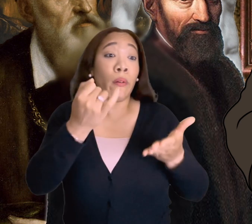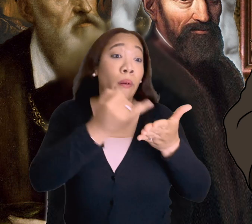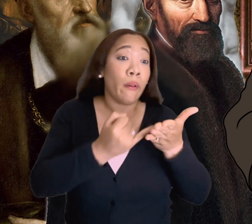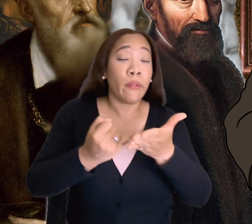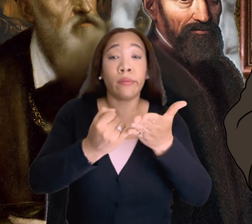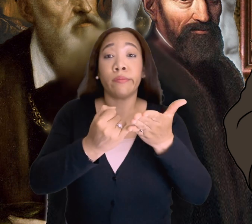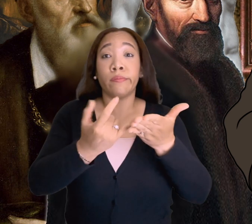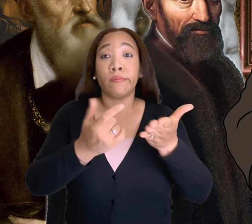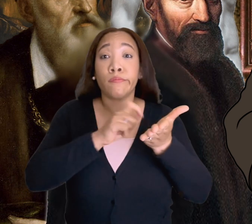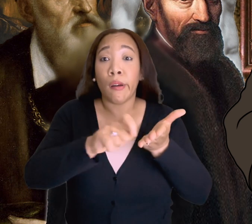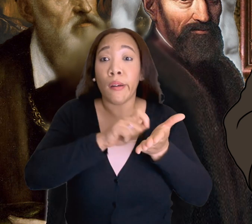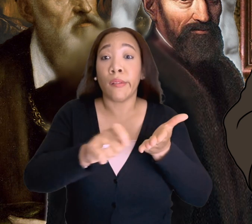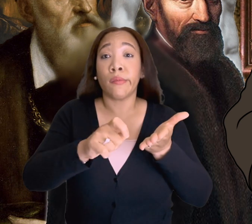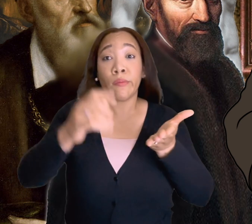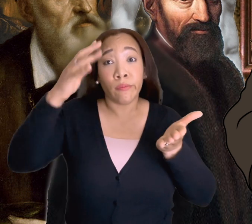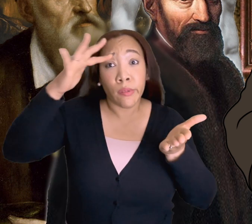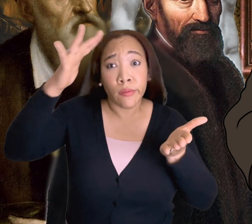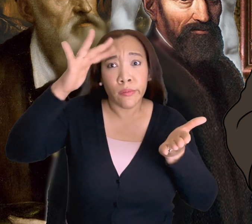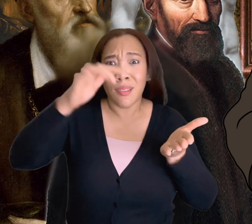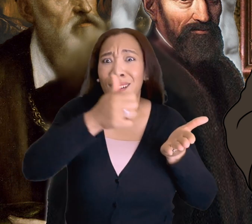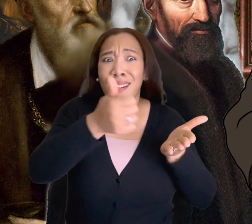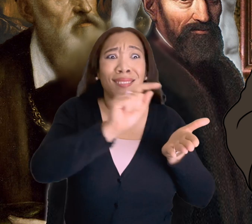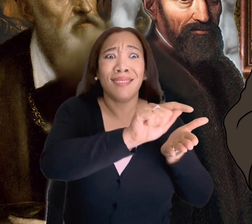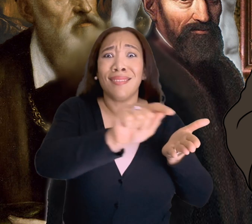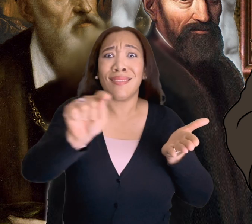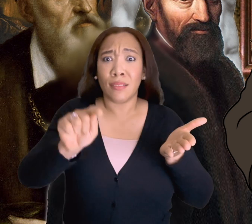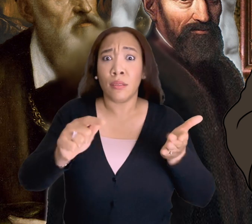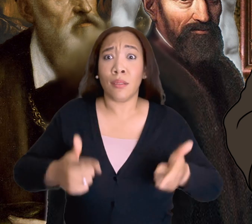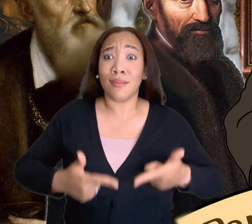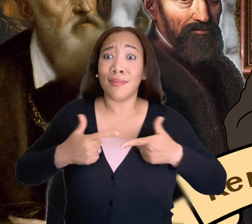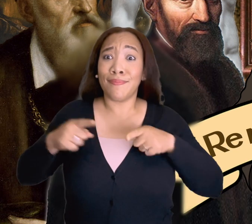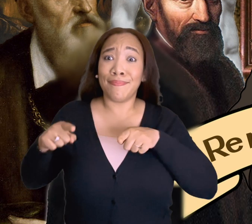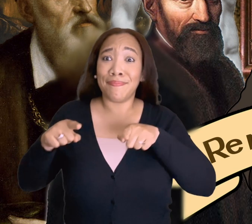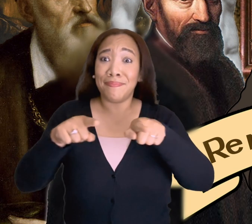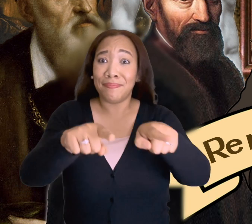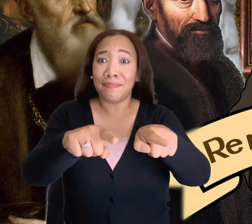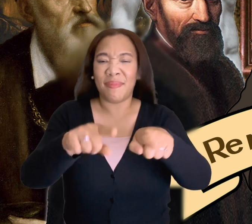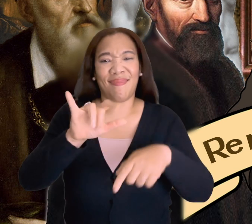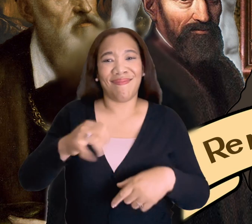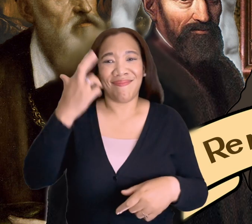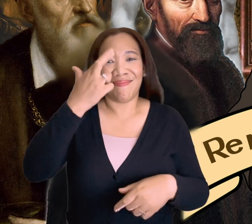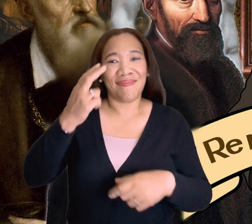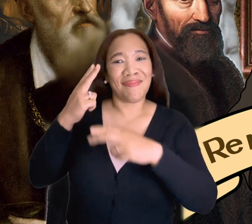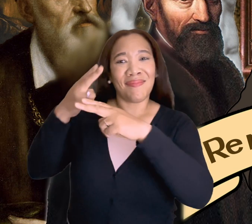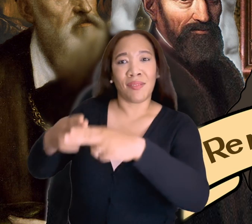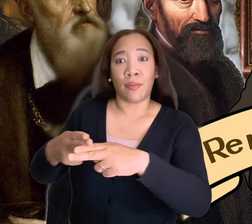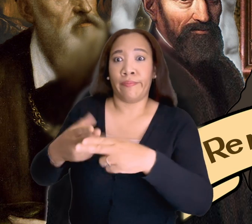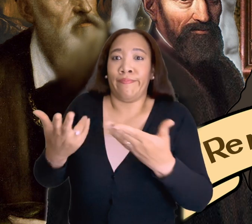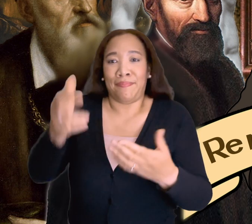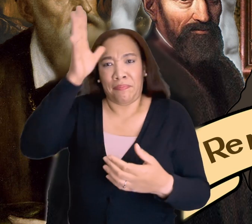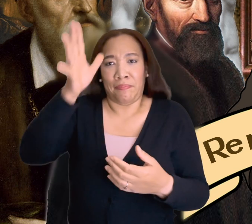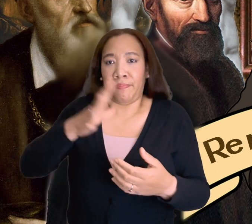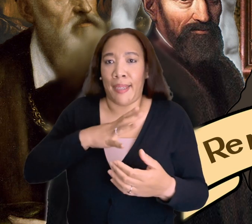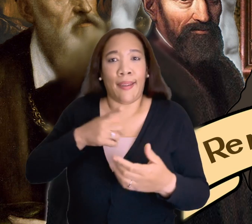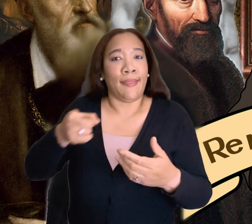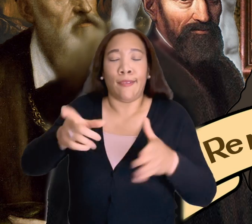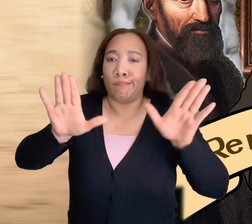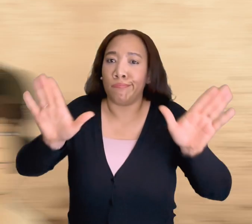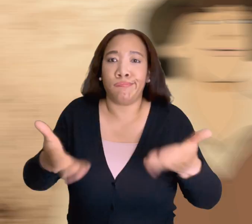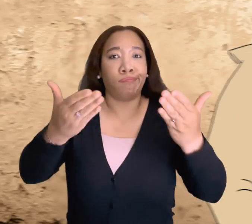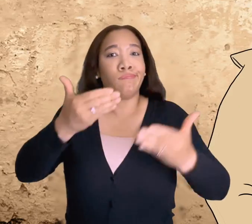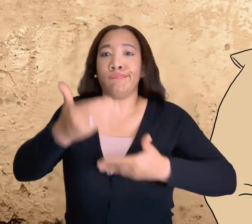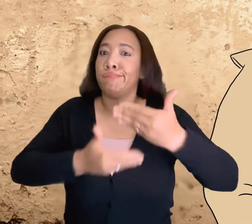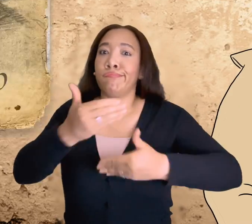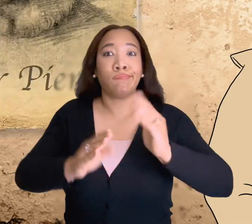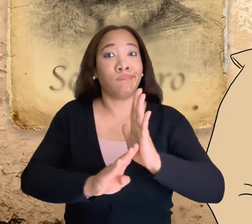writers, philosophers, and others. This is why Leonardo is sometimes called a Renaissance man.